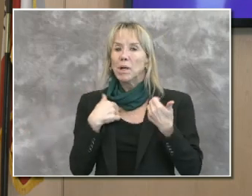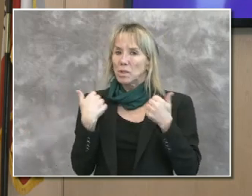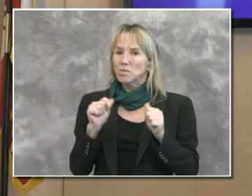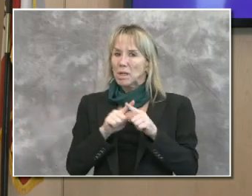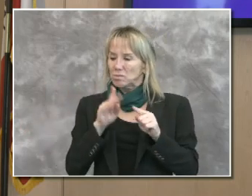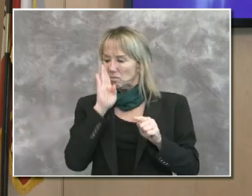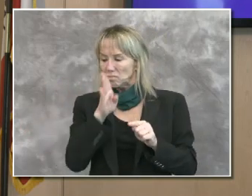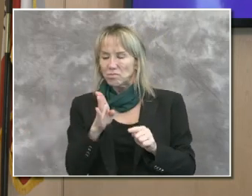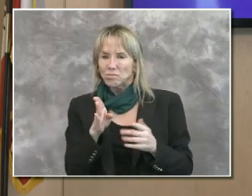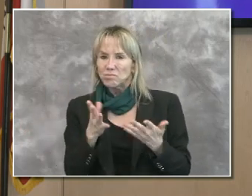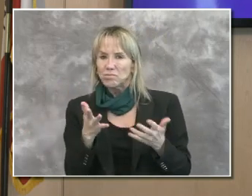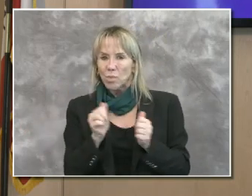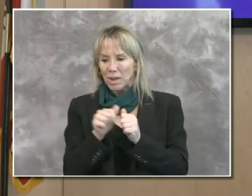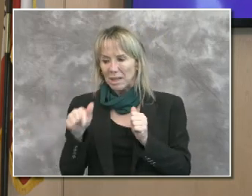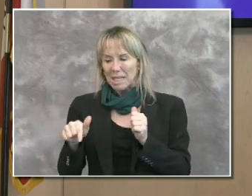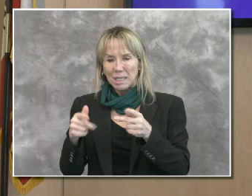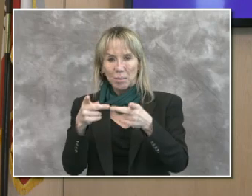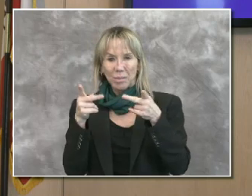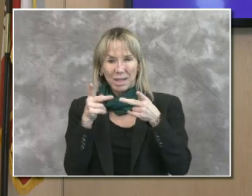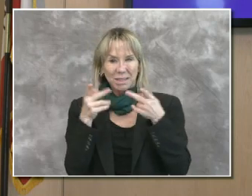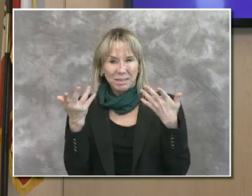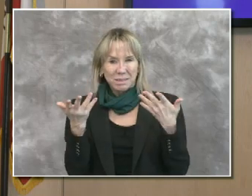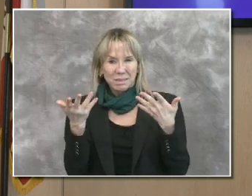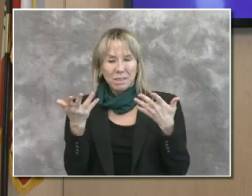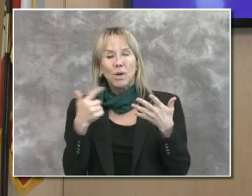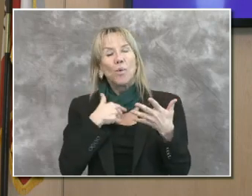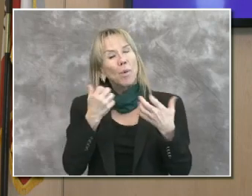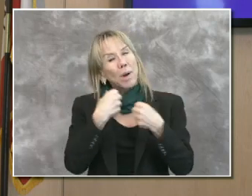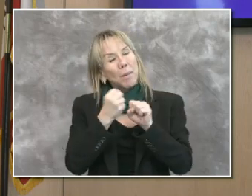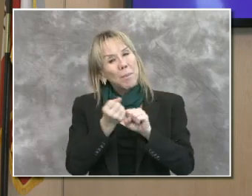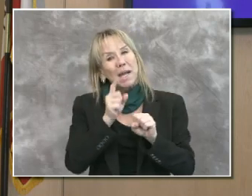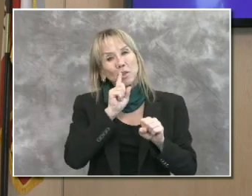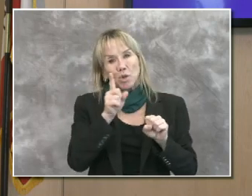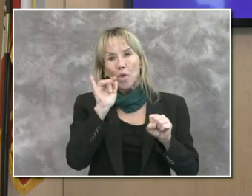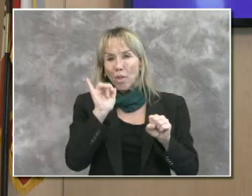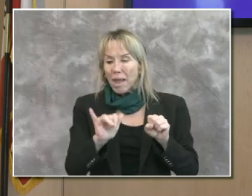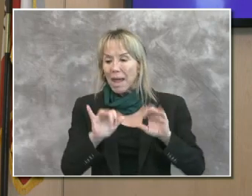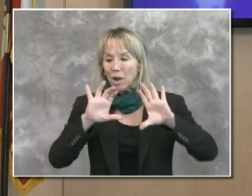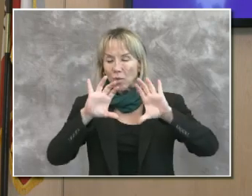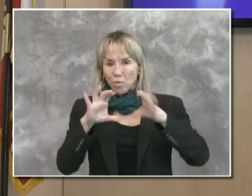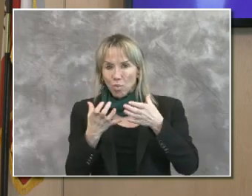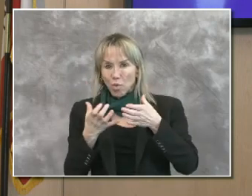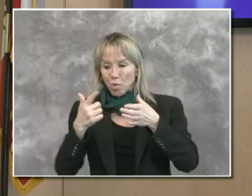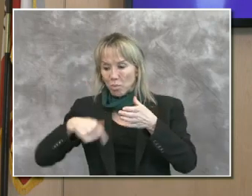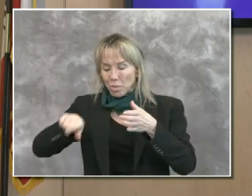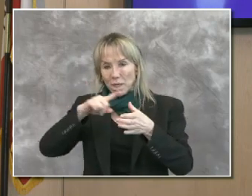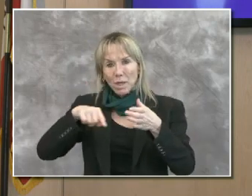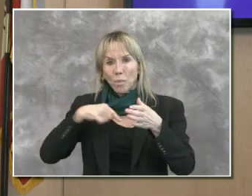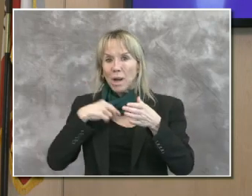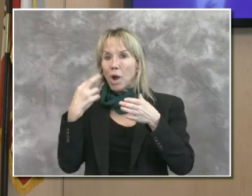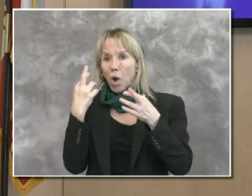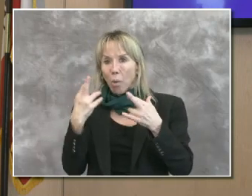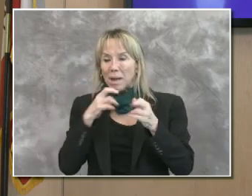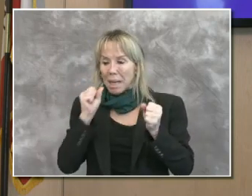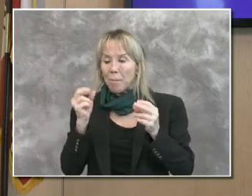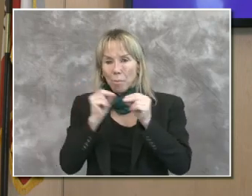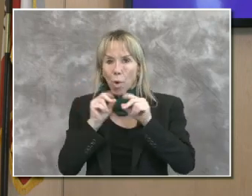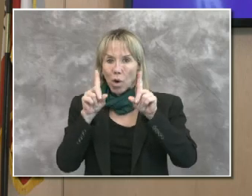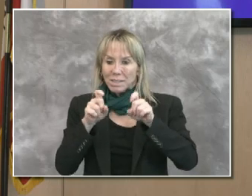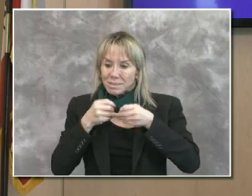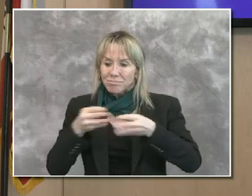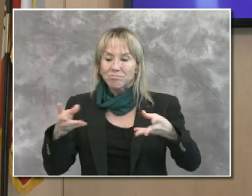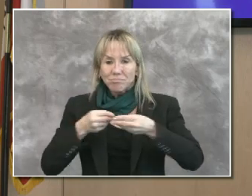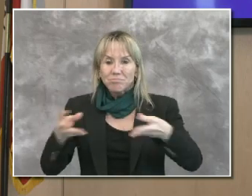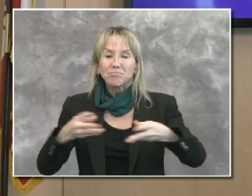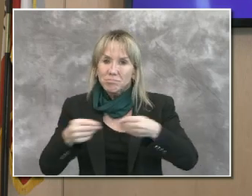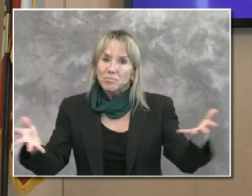direct this capacity to an ever-increasing group of individuals, and we hope that we'll be able to